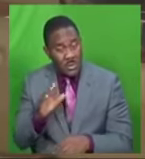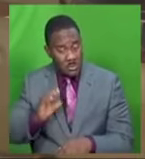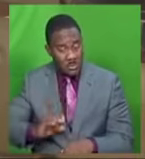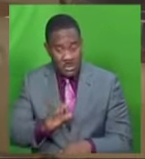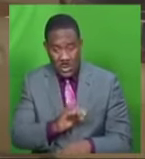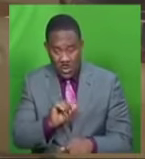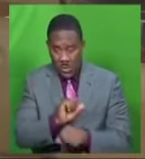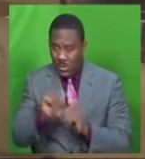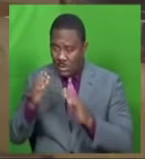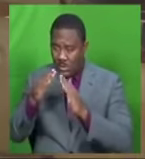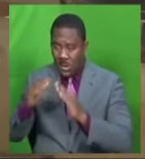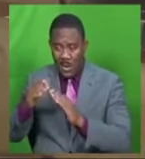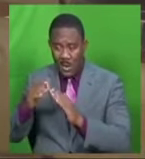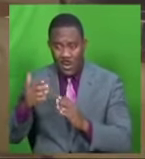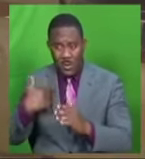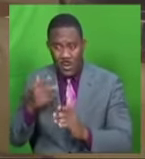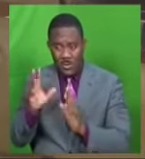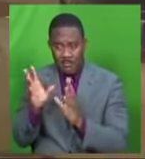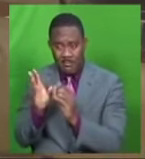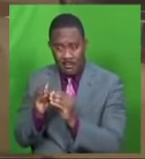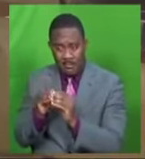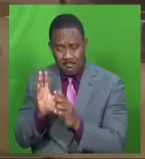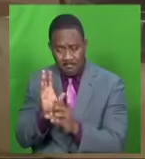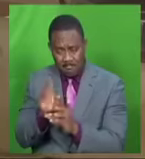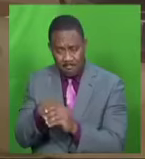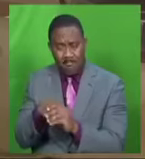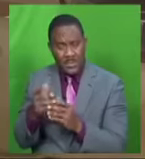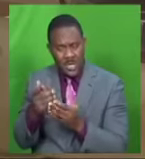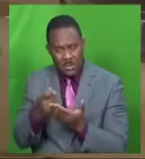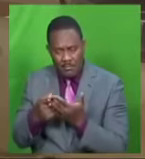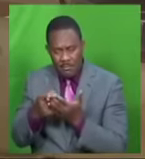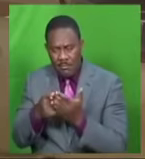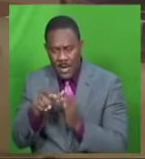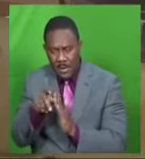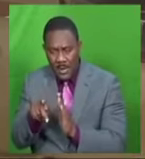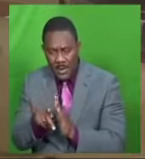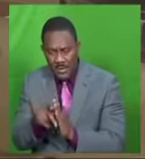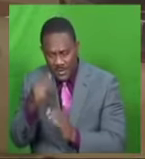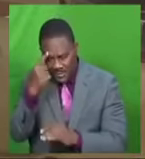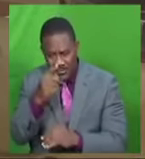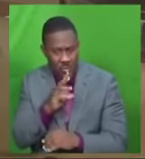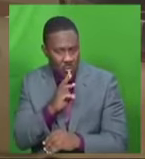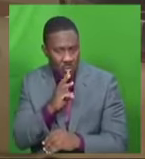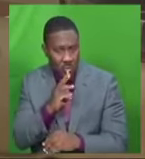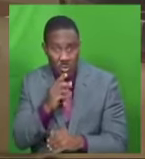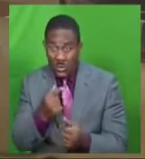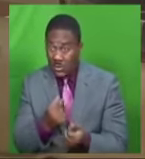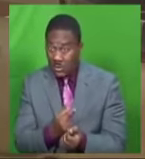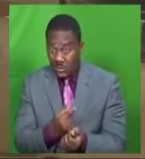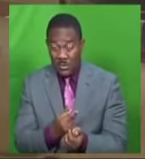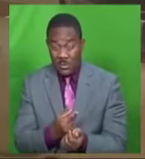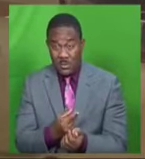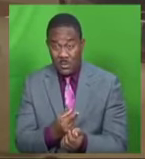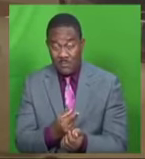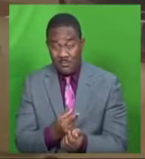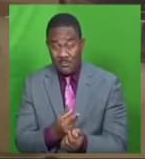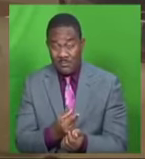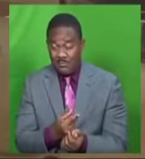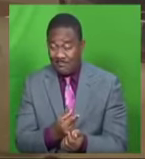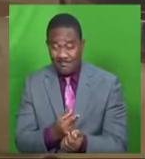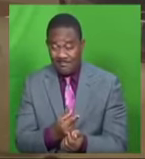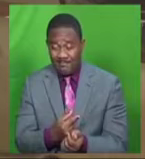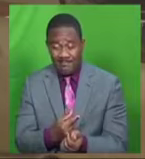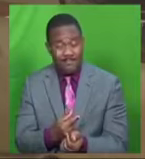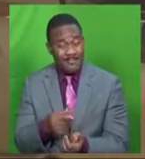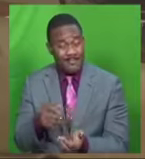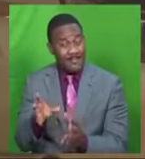Committee, we went to a meeting to look at the policy for water in Ghana. Mr. Speaker, the meeting